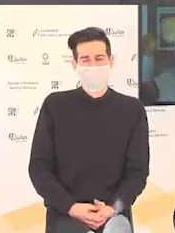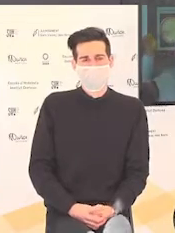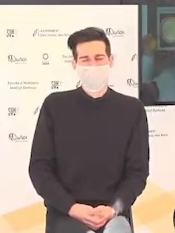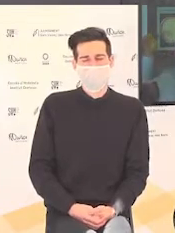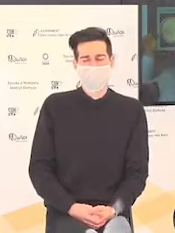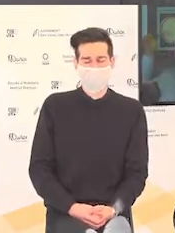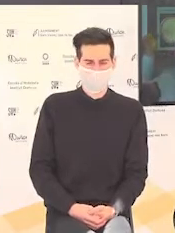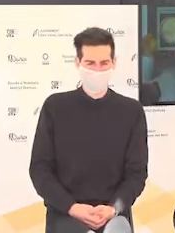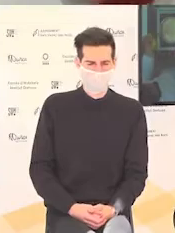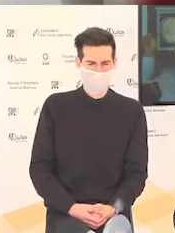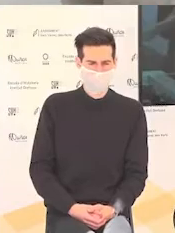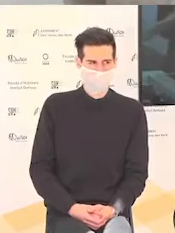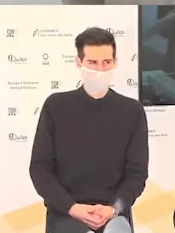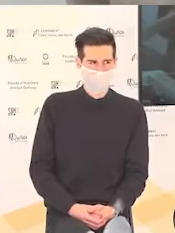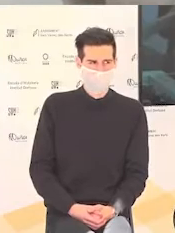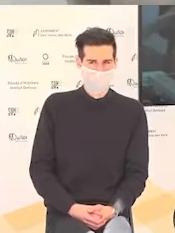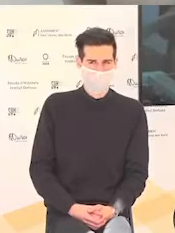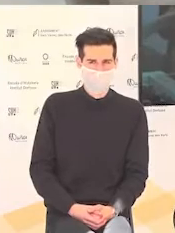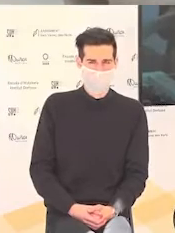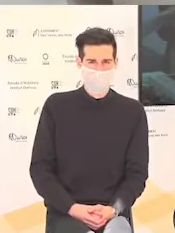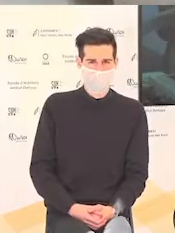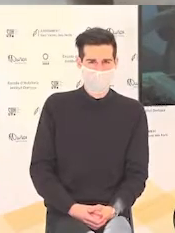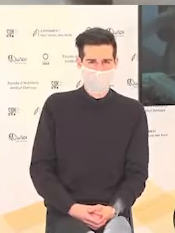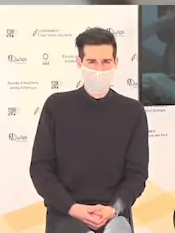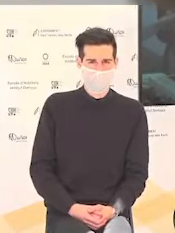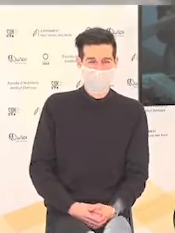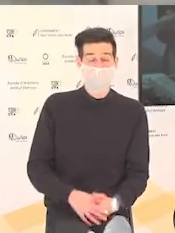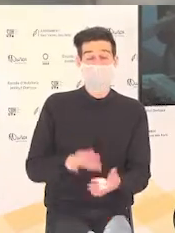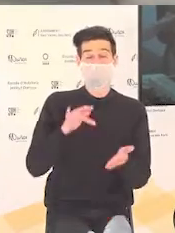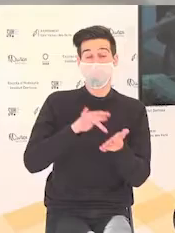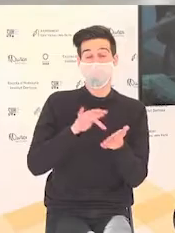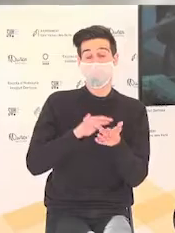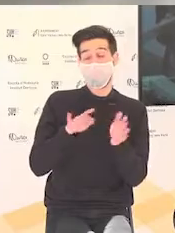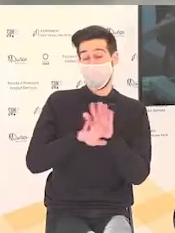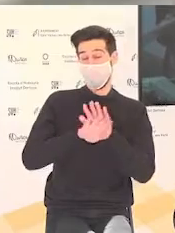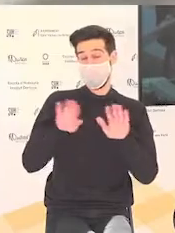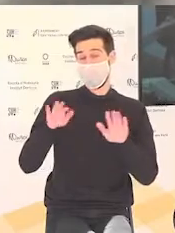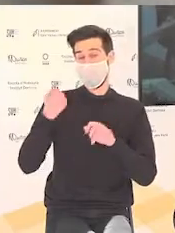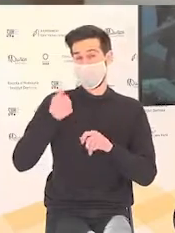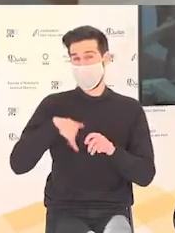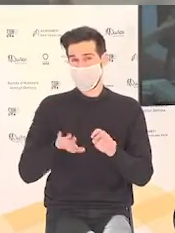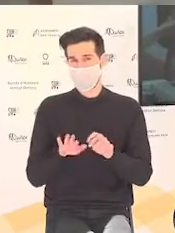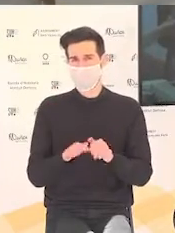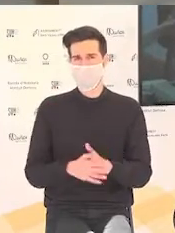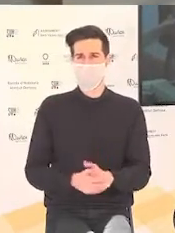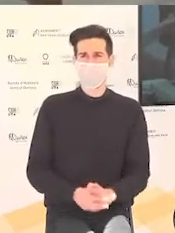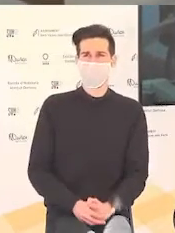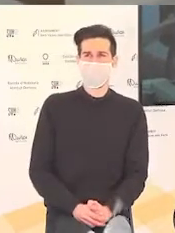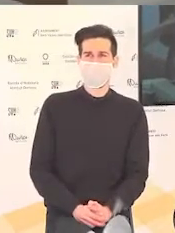Once everything is ready, una vez lo tengo ya todo listo, just wait.